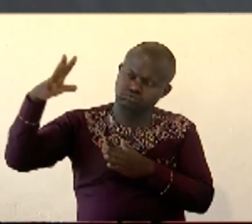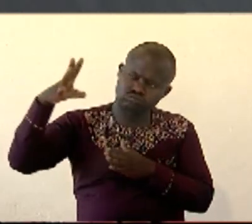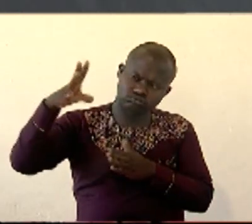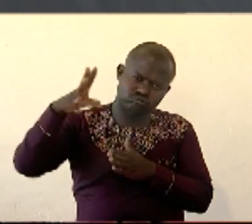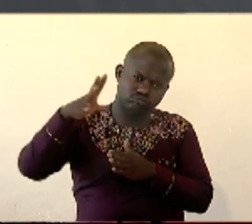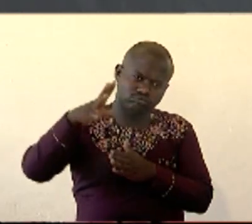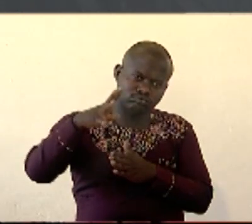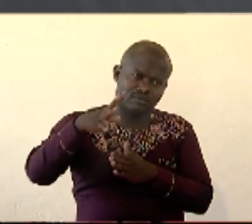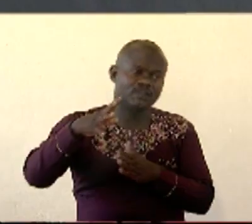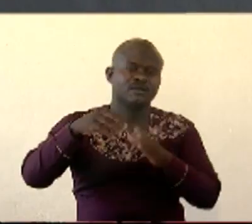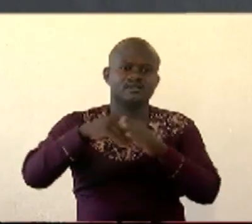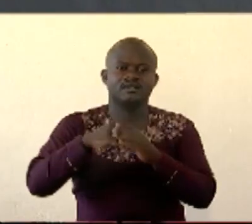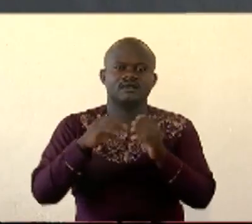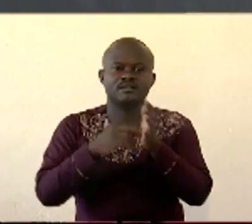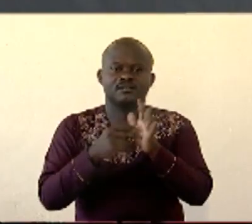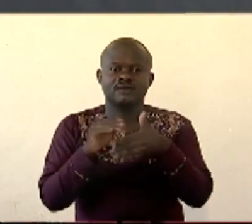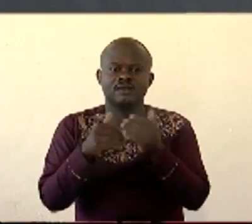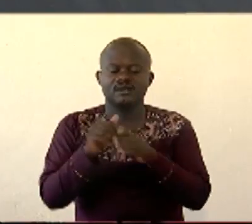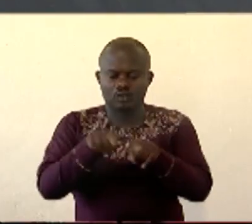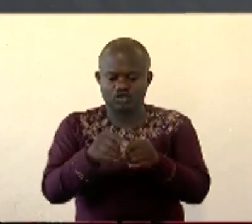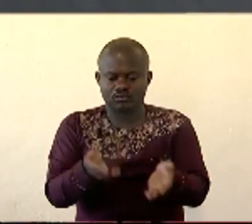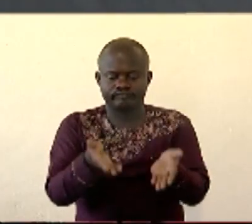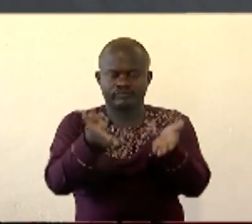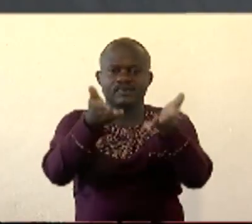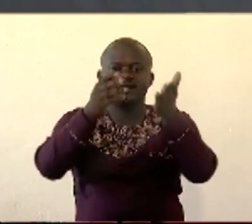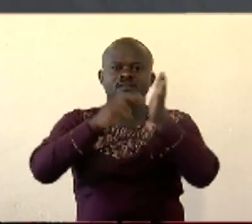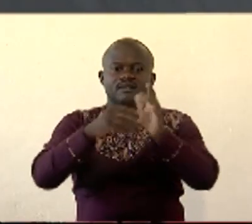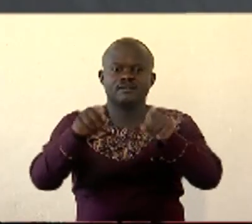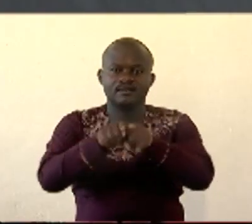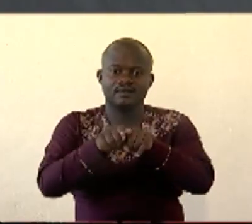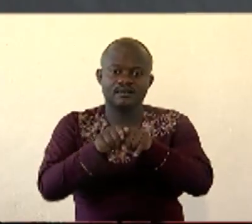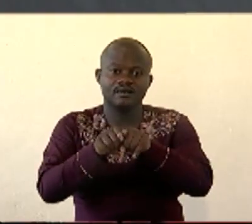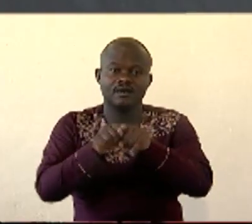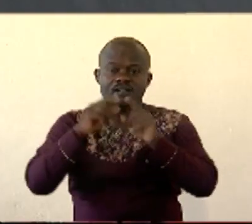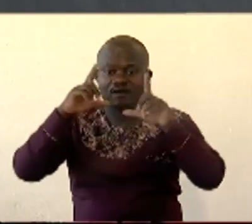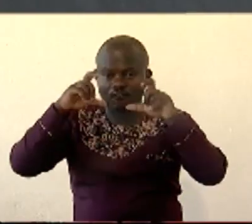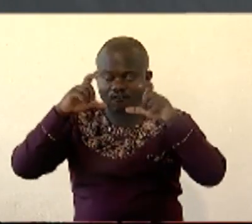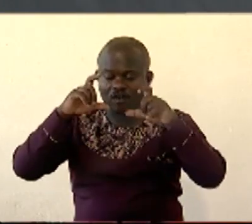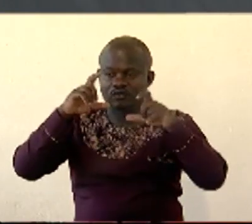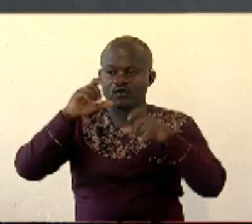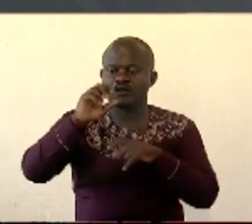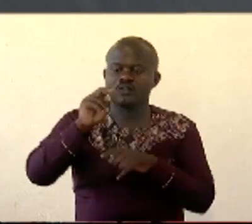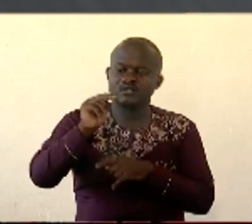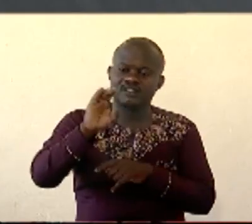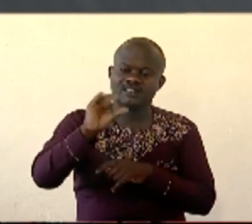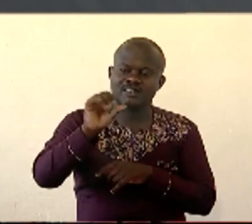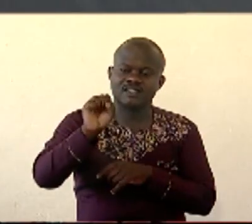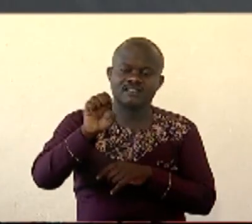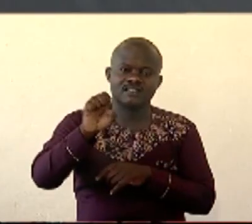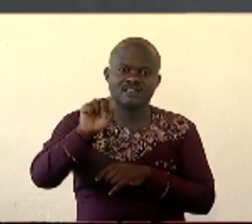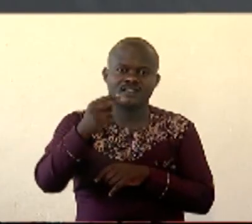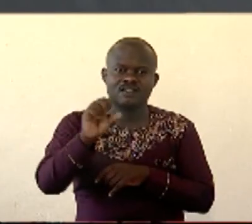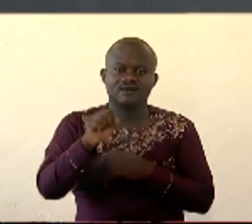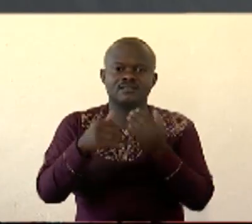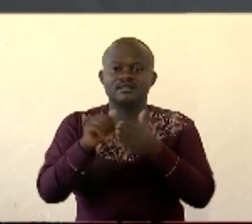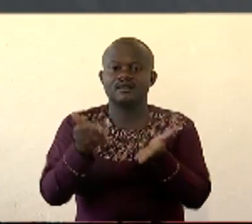of photosynthesis also increases. That one is very clear. You can note that one. Make a note of it.